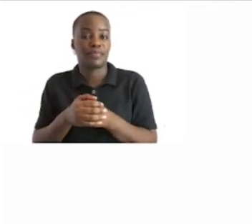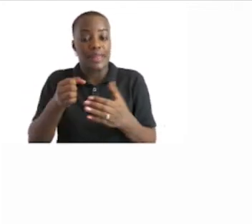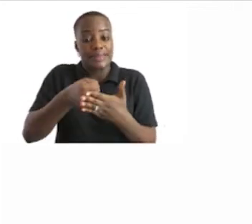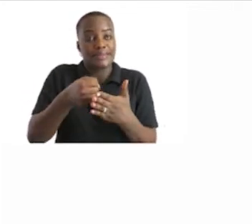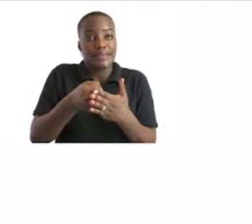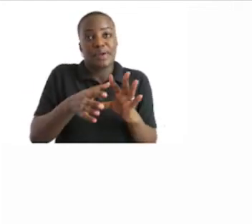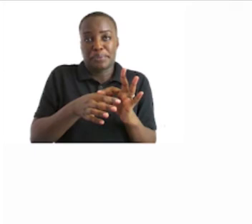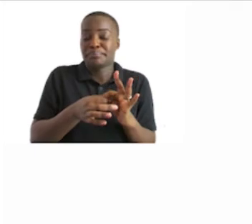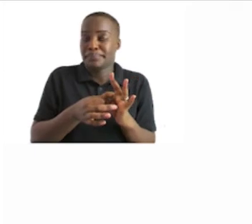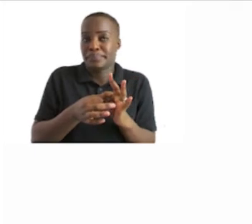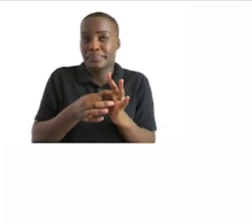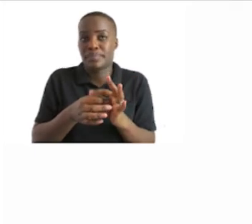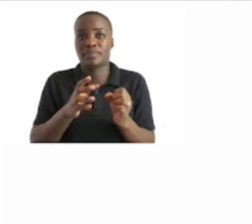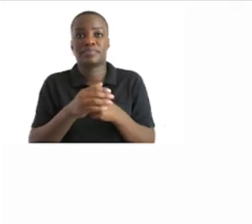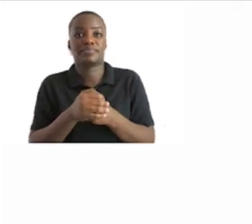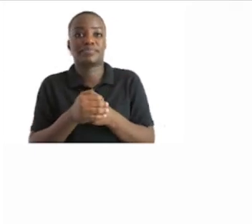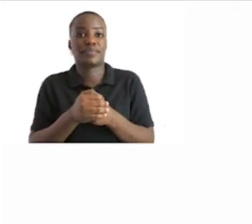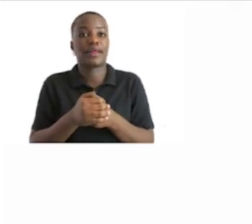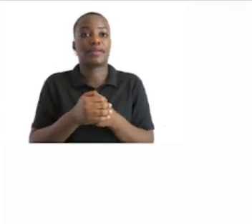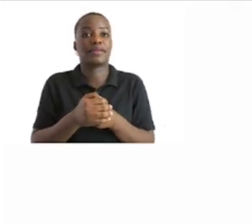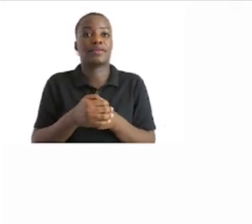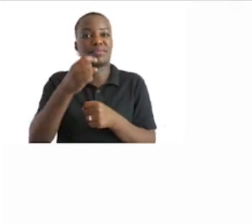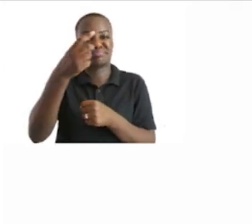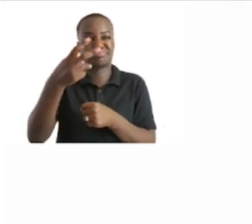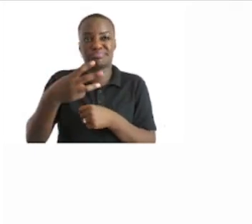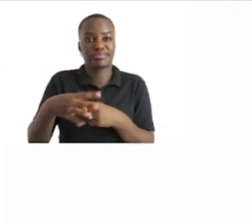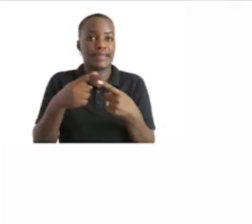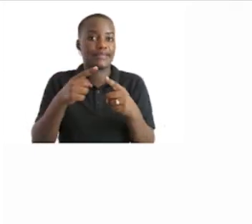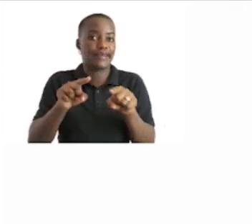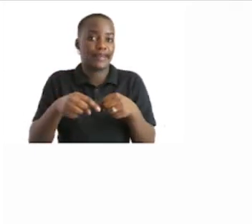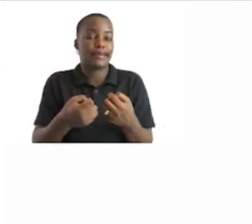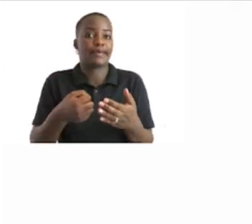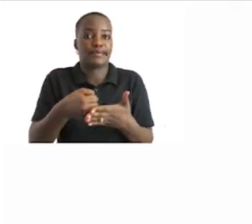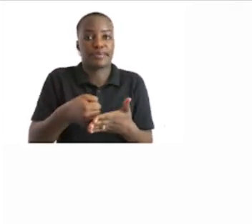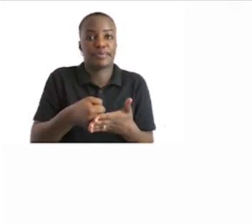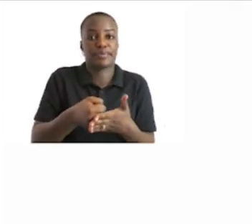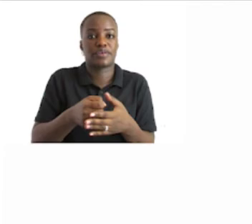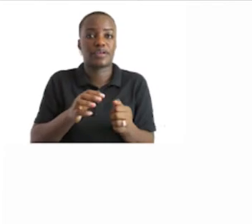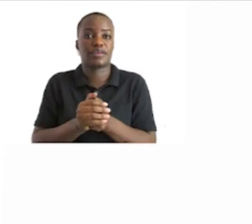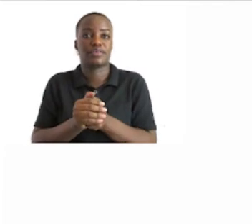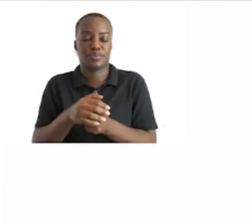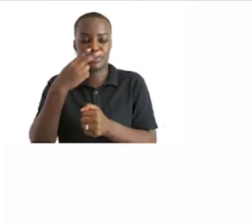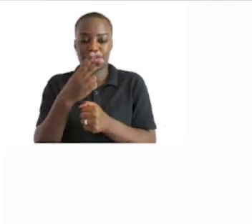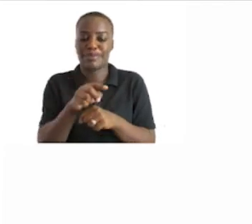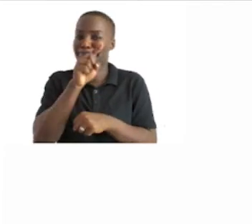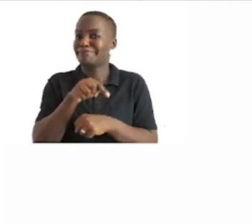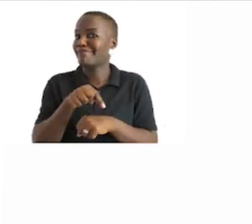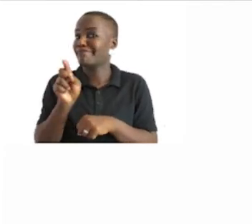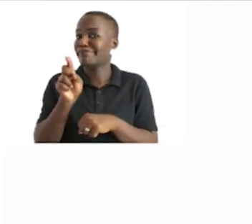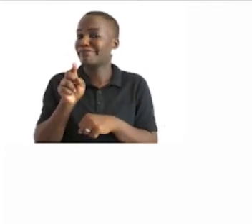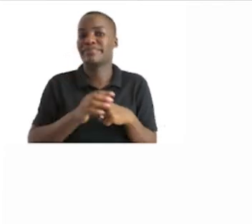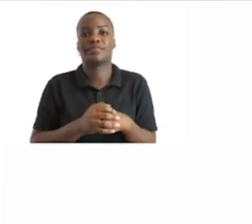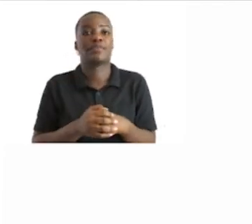with the first one, second, and all the other items, you will see that you will get a correct reading.